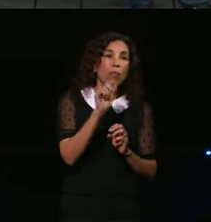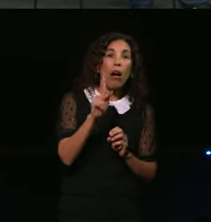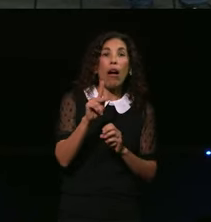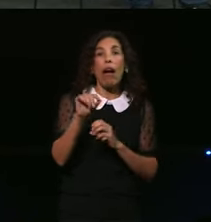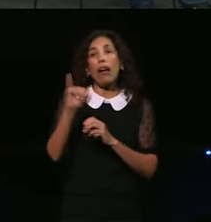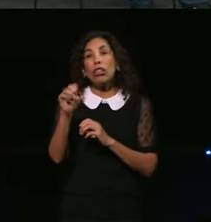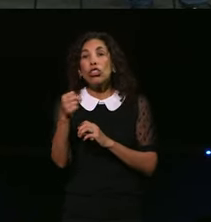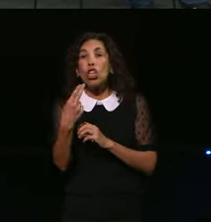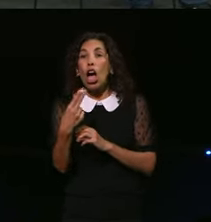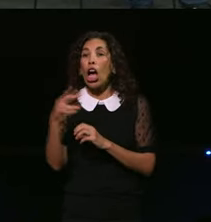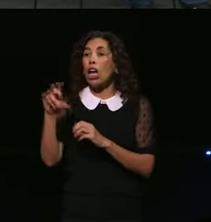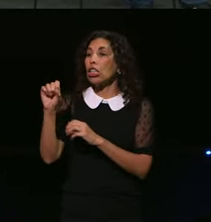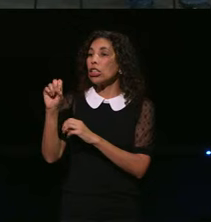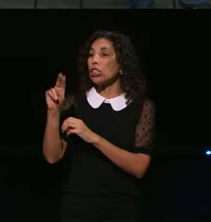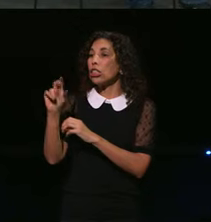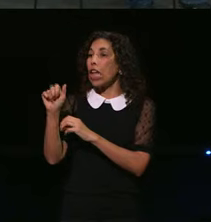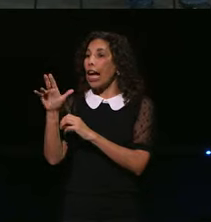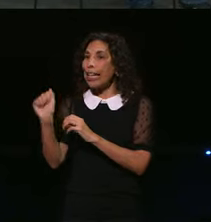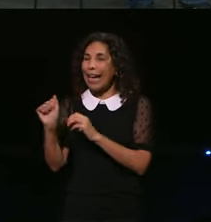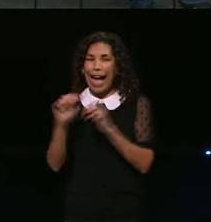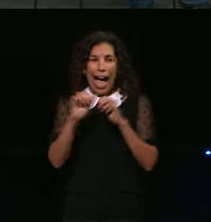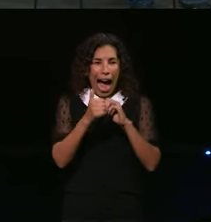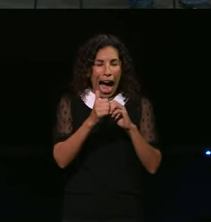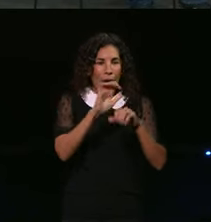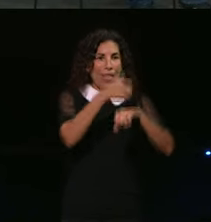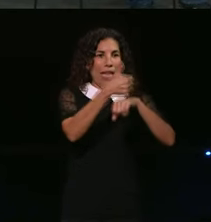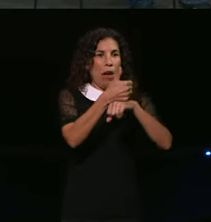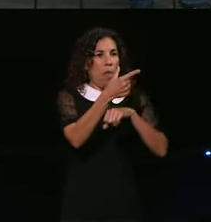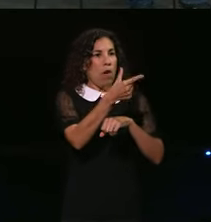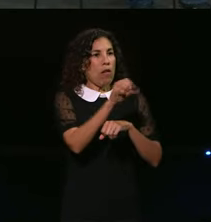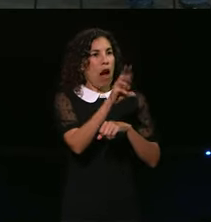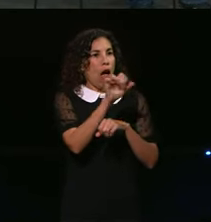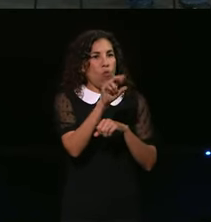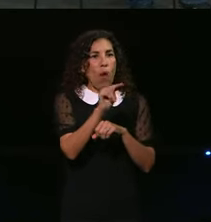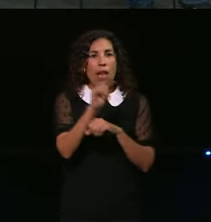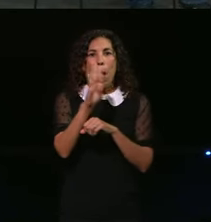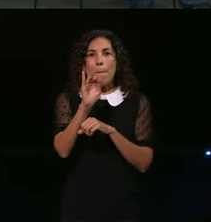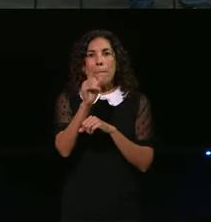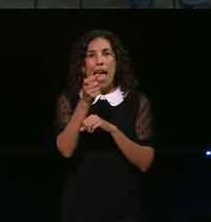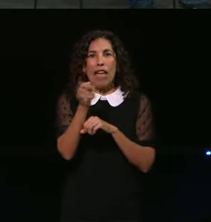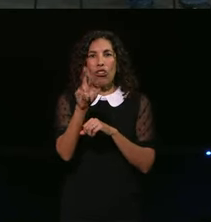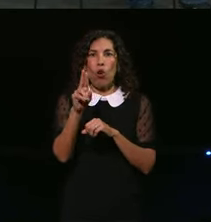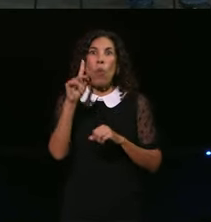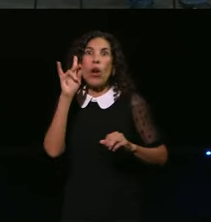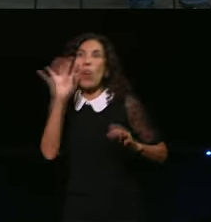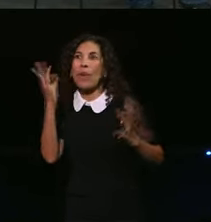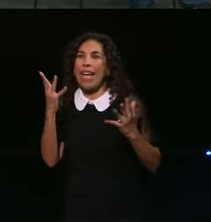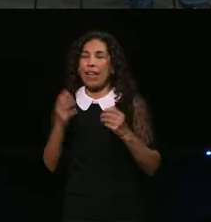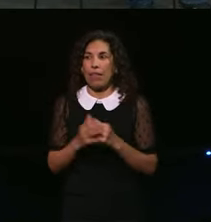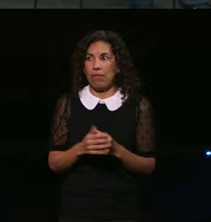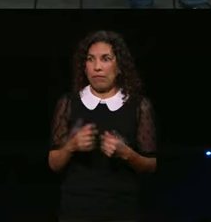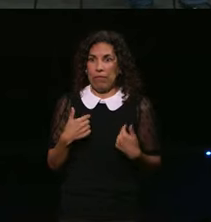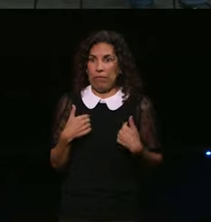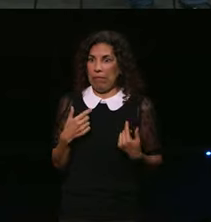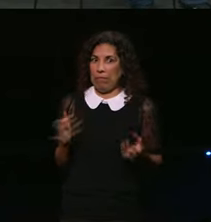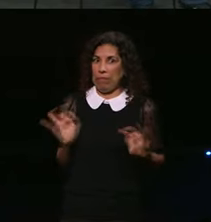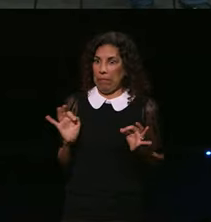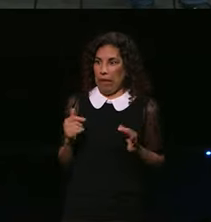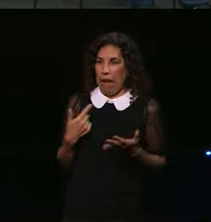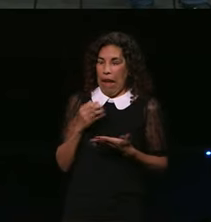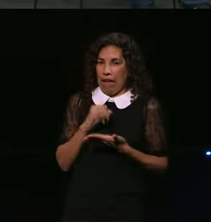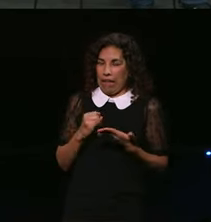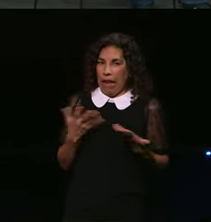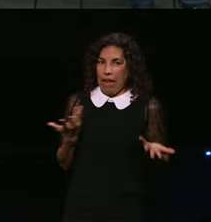Nadia to find the look of Godwin Baxter? And what was that like for you? I had very little to do with the design. I